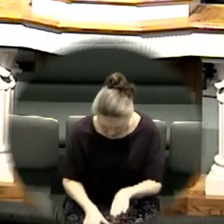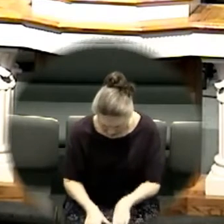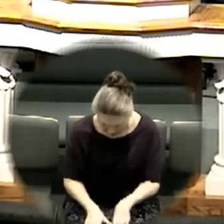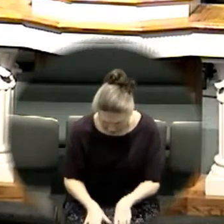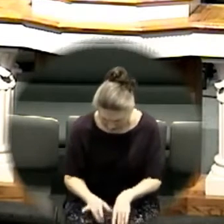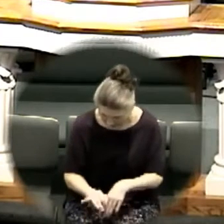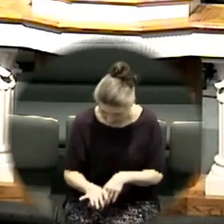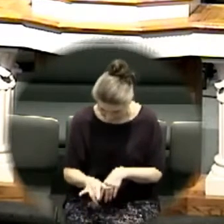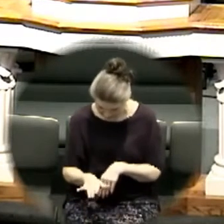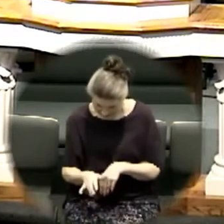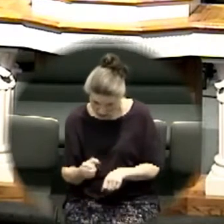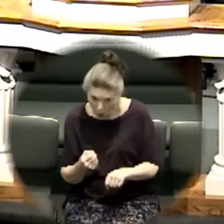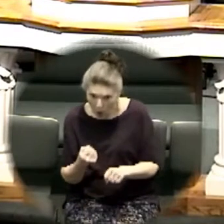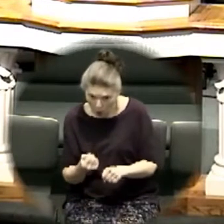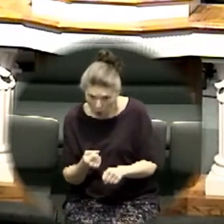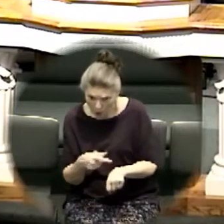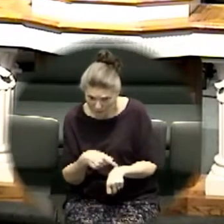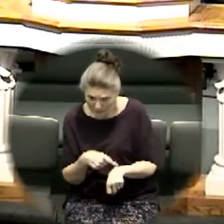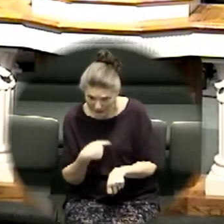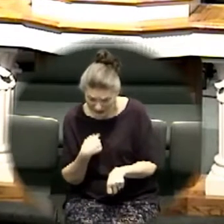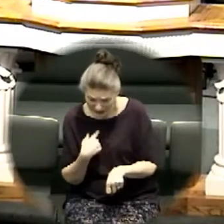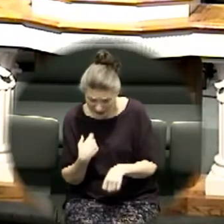if it is it really you